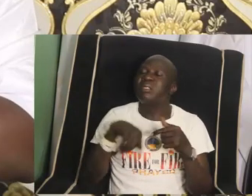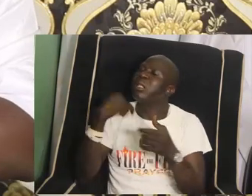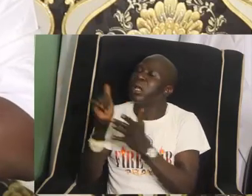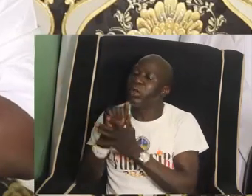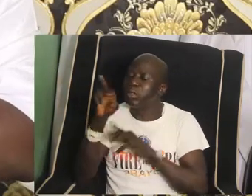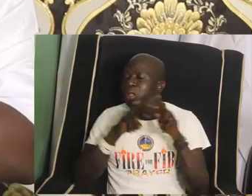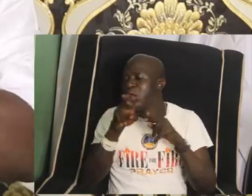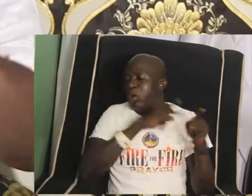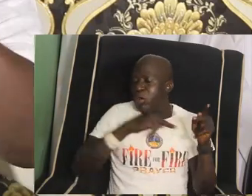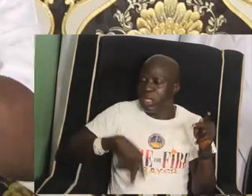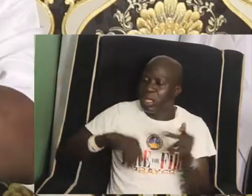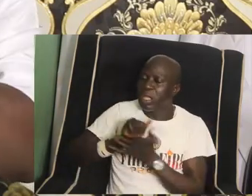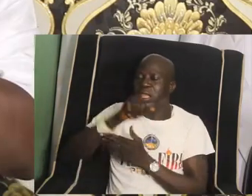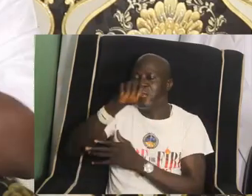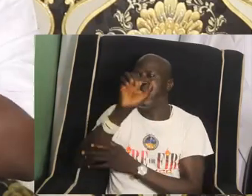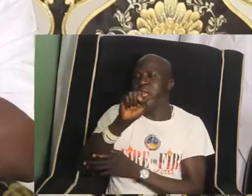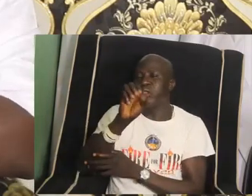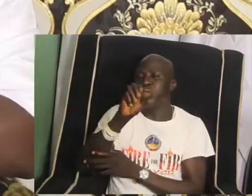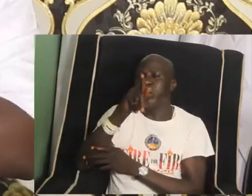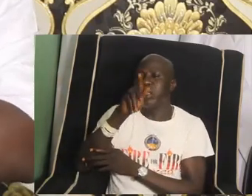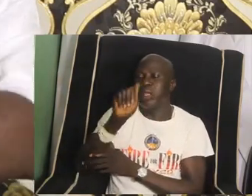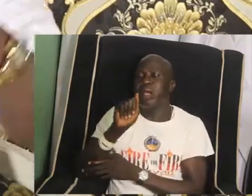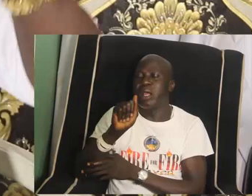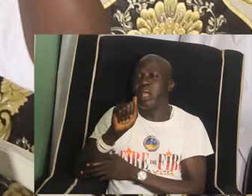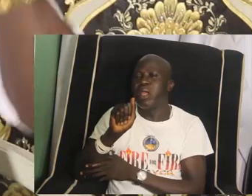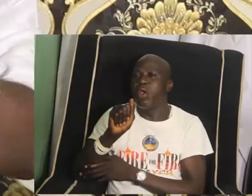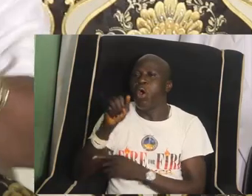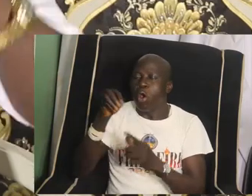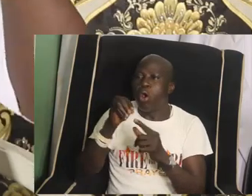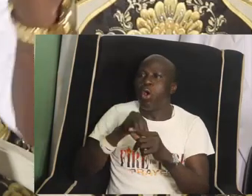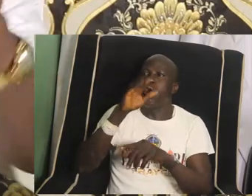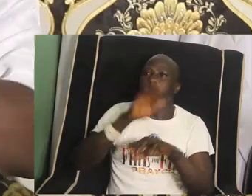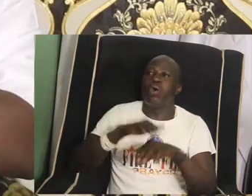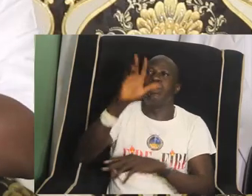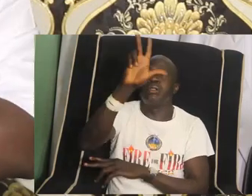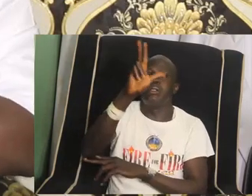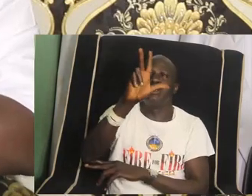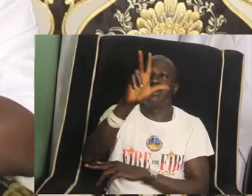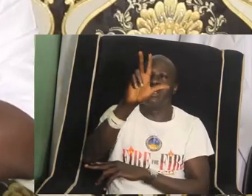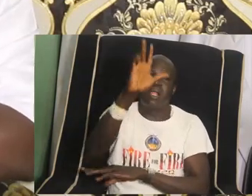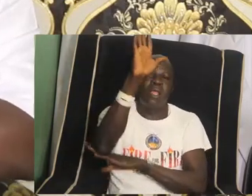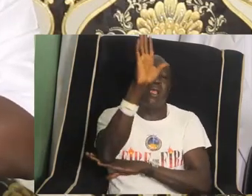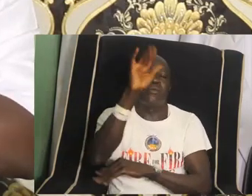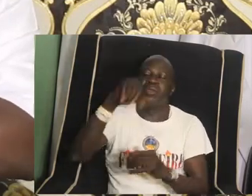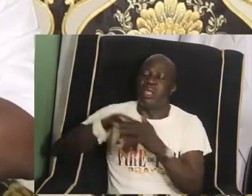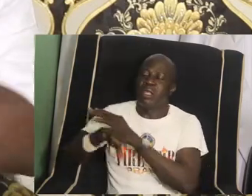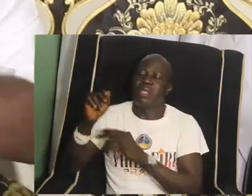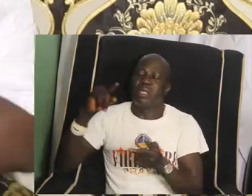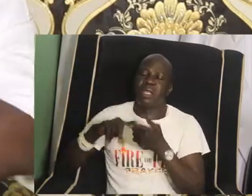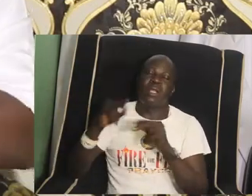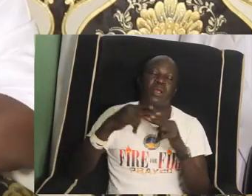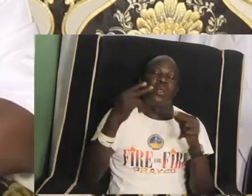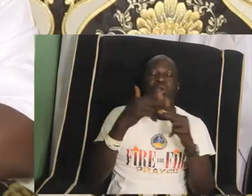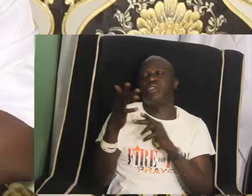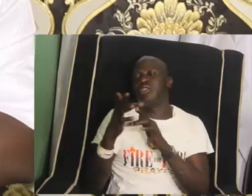tell them you are going to Shibiba. As Soka says, we are meeting as your Lord in the